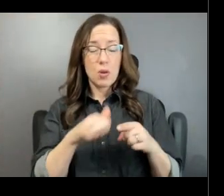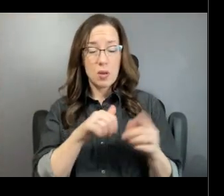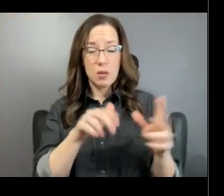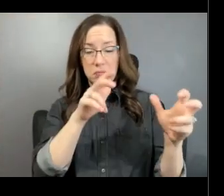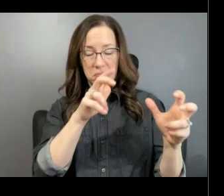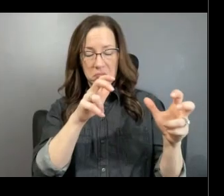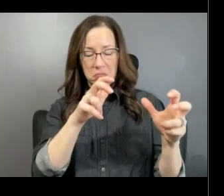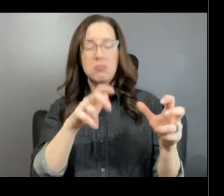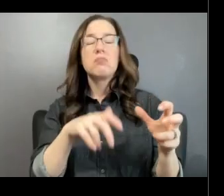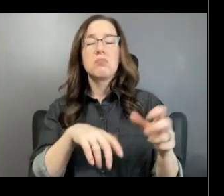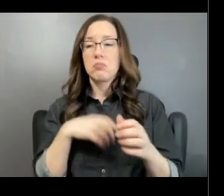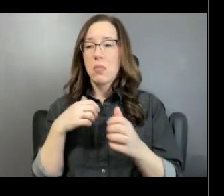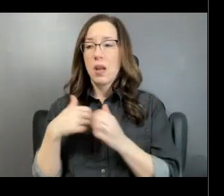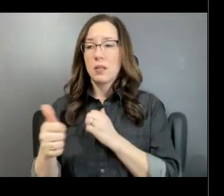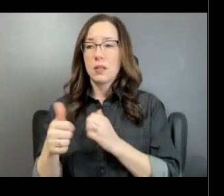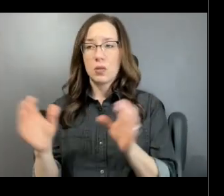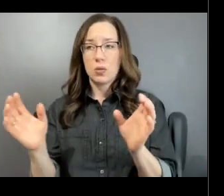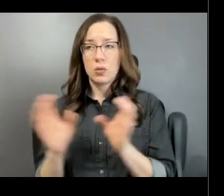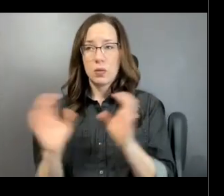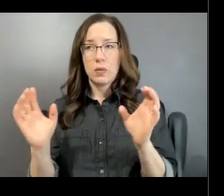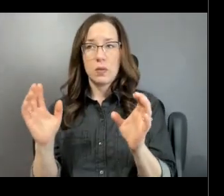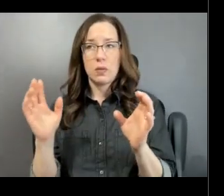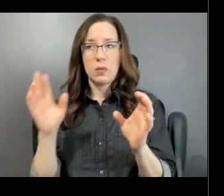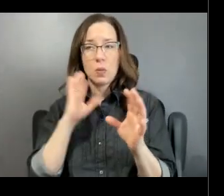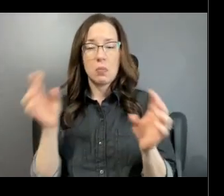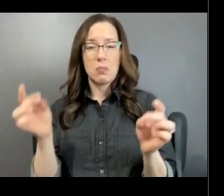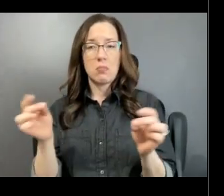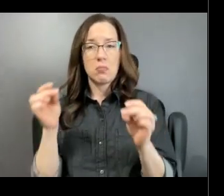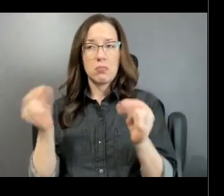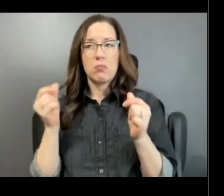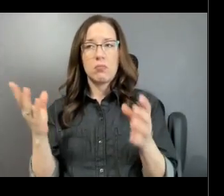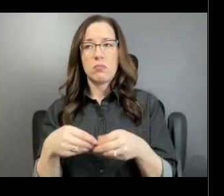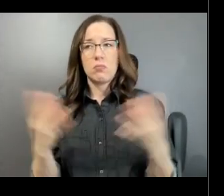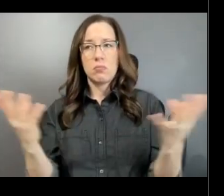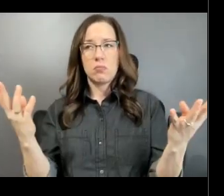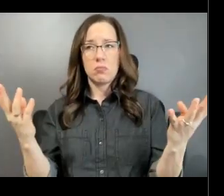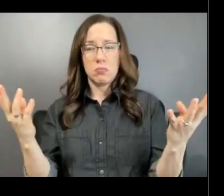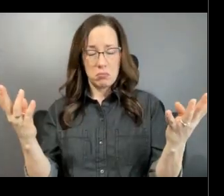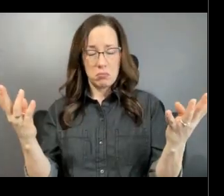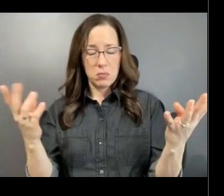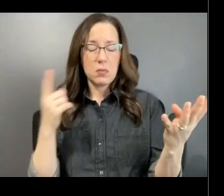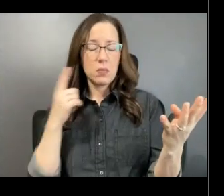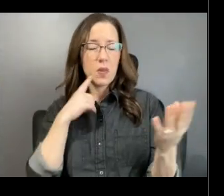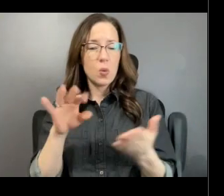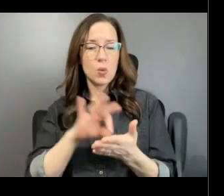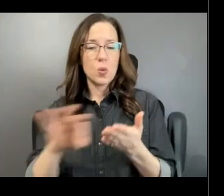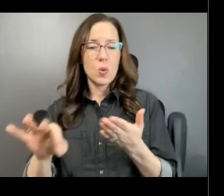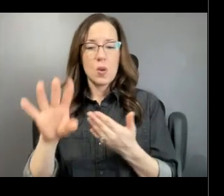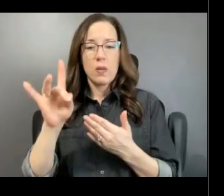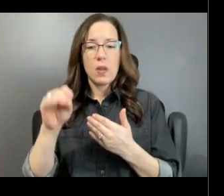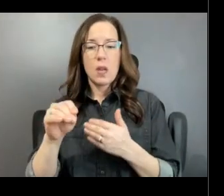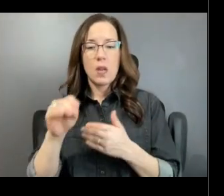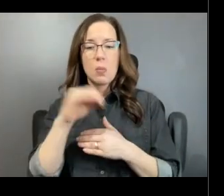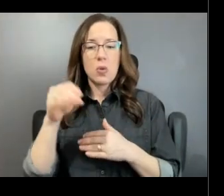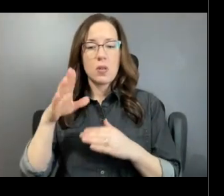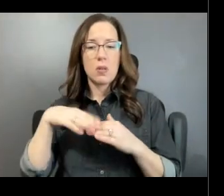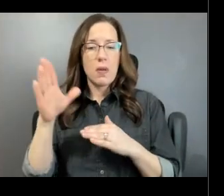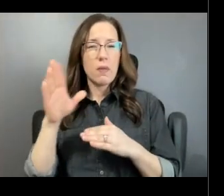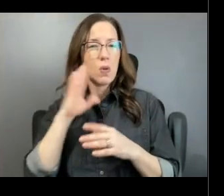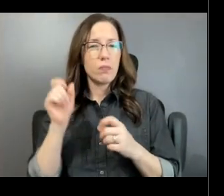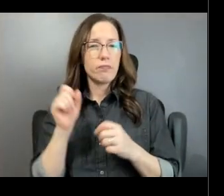and passing certificates will be immediately issued for a score of 80% or higher.